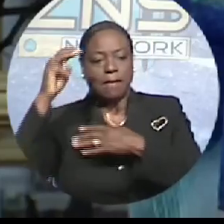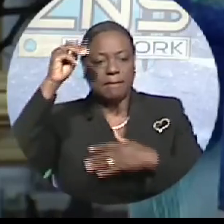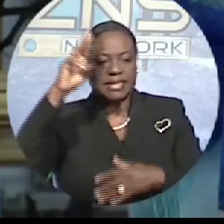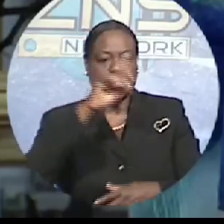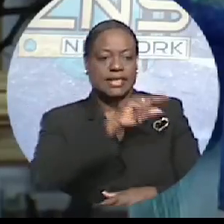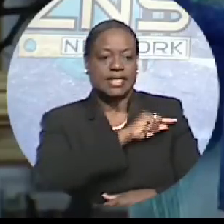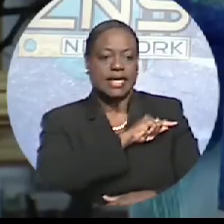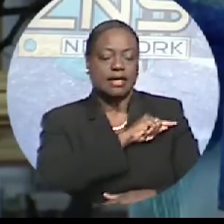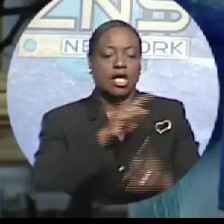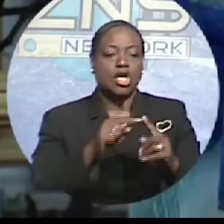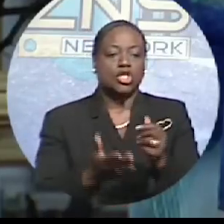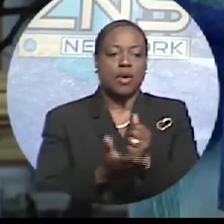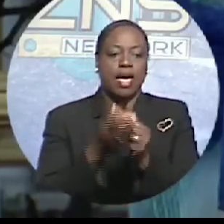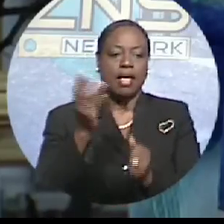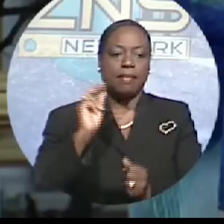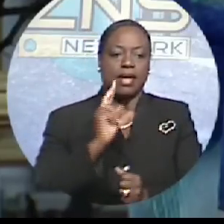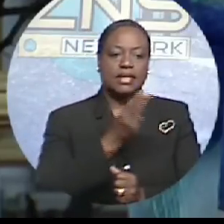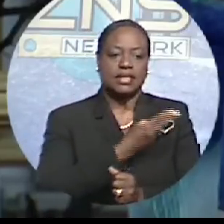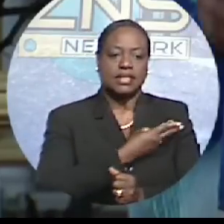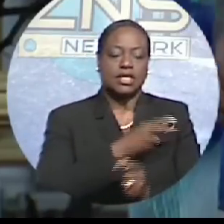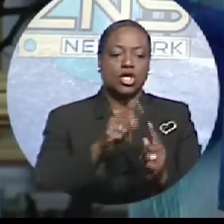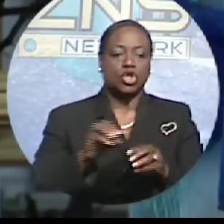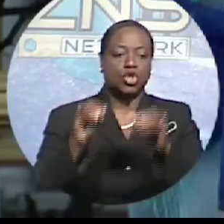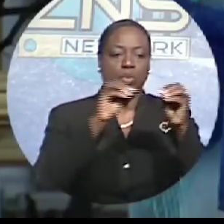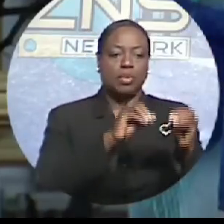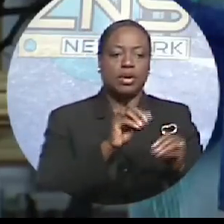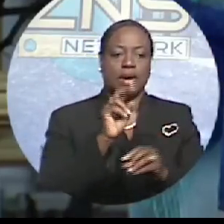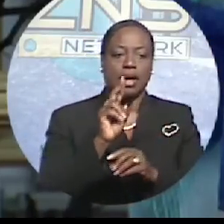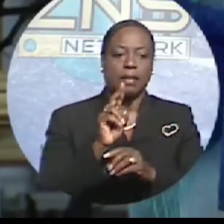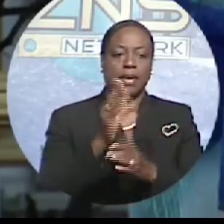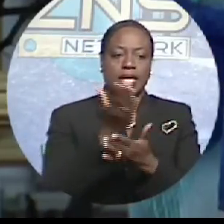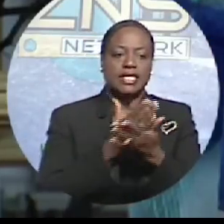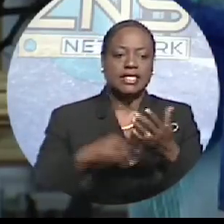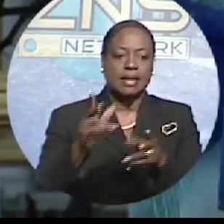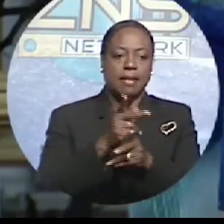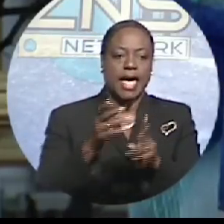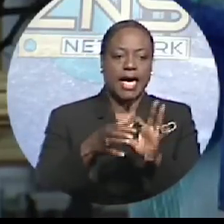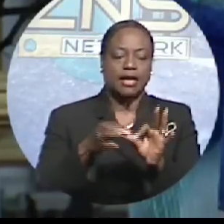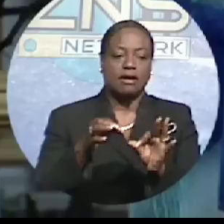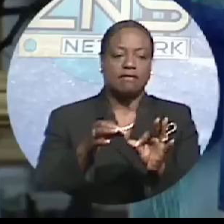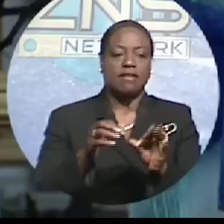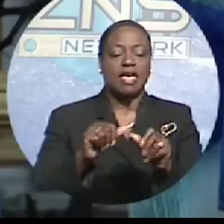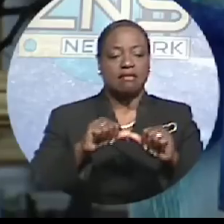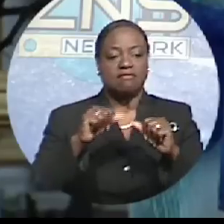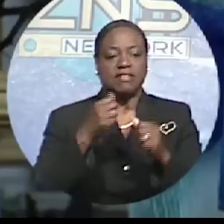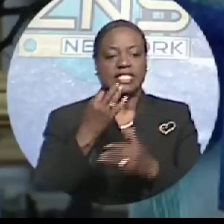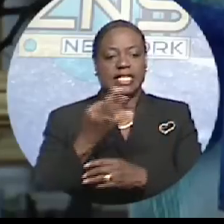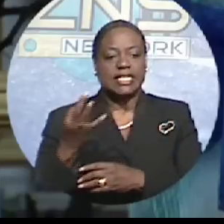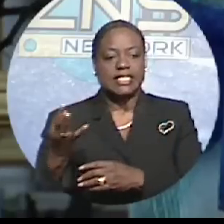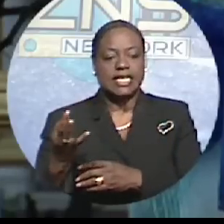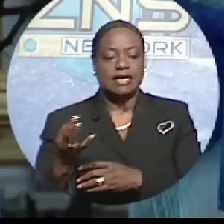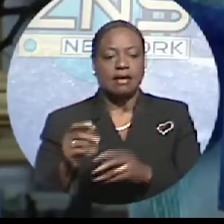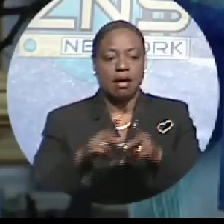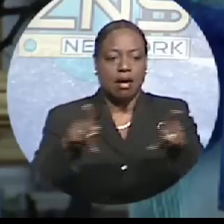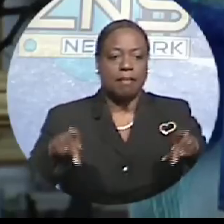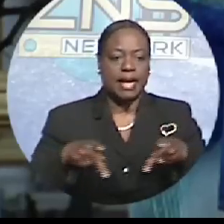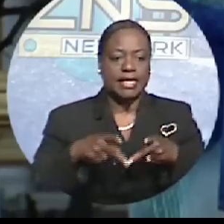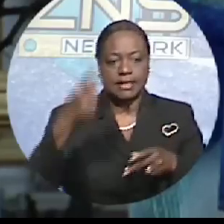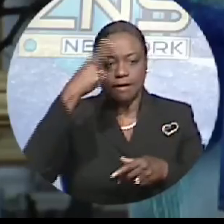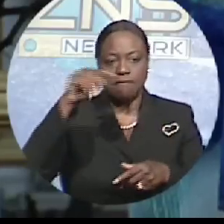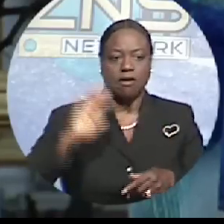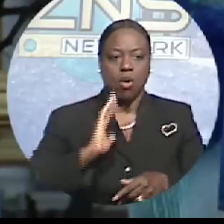to help us lead a charge to put up some kind of facility for our